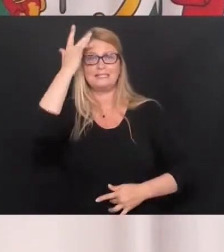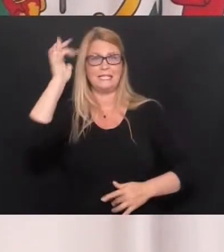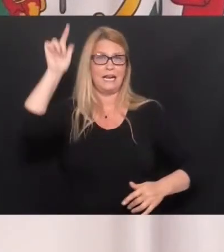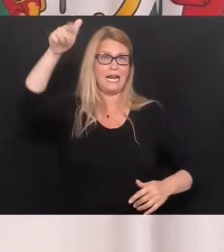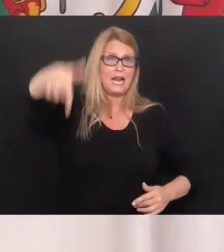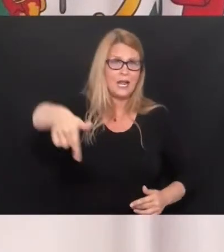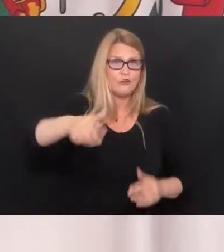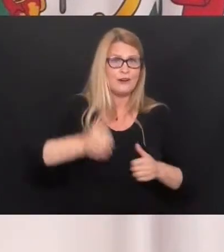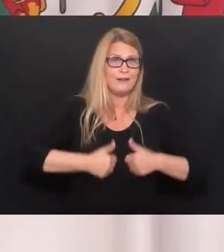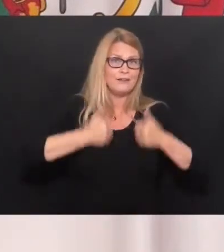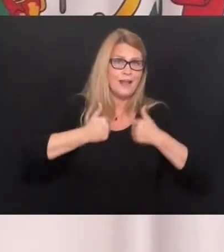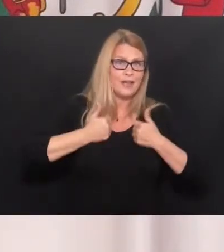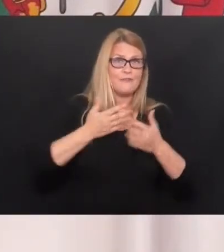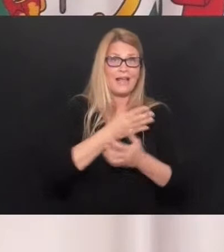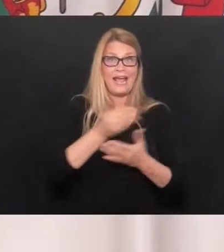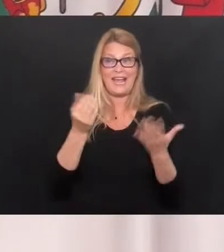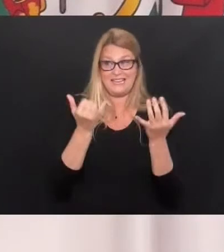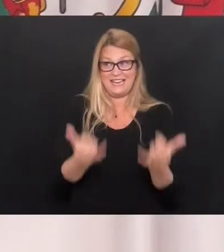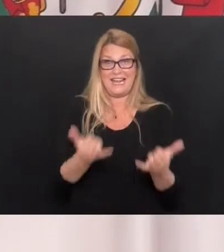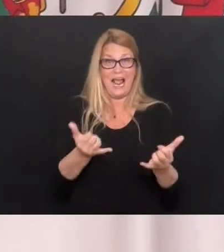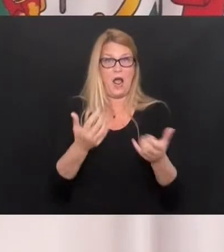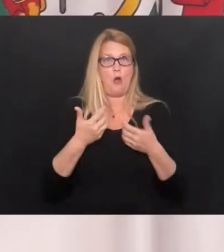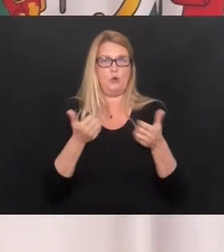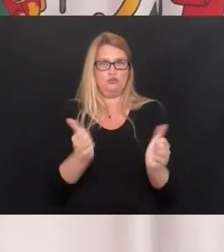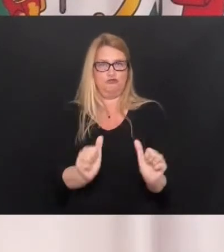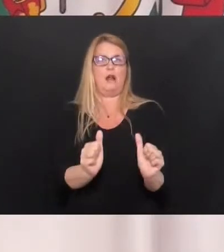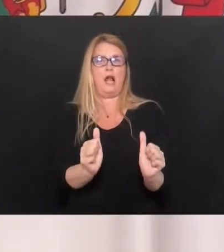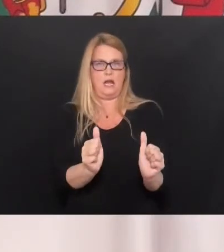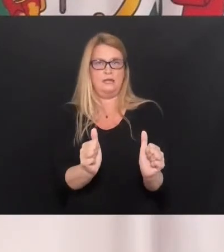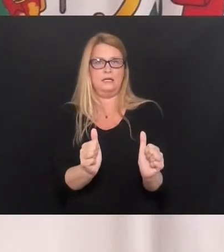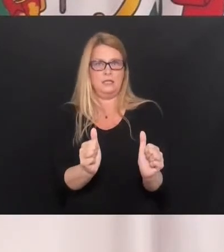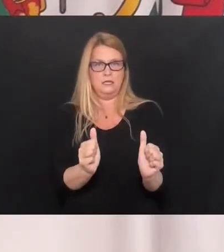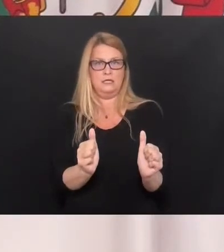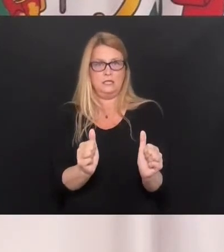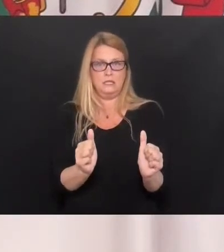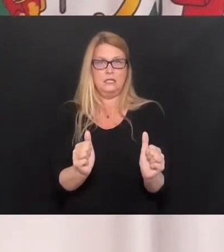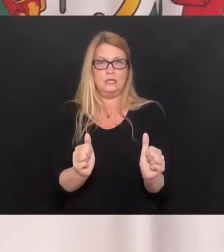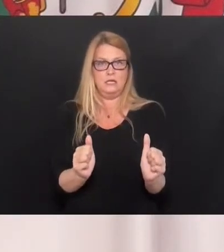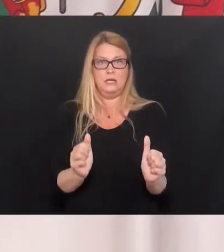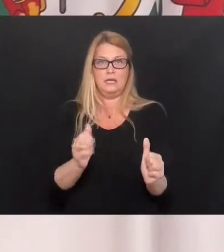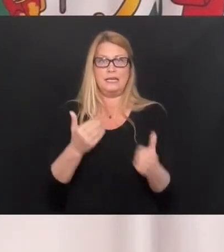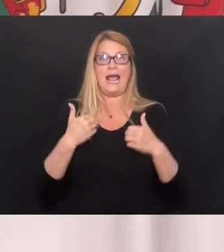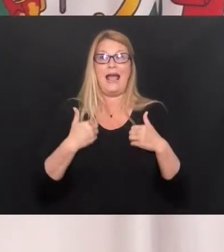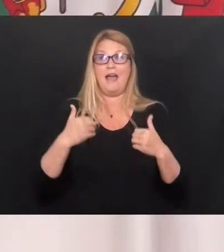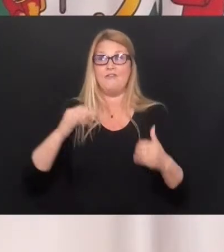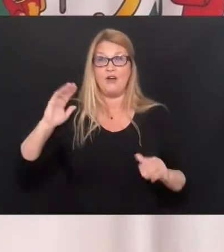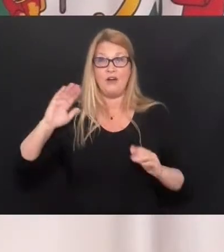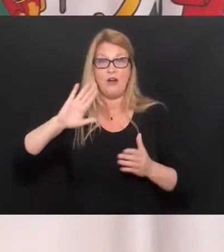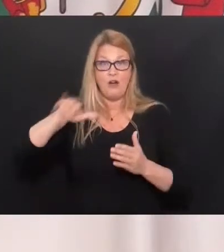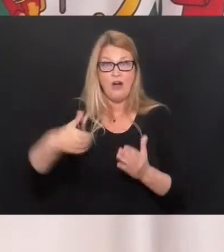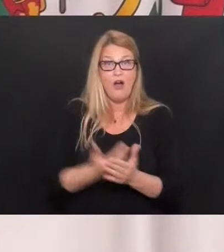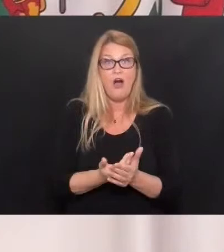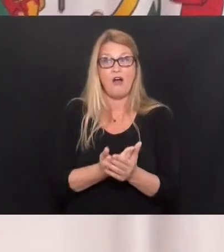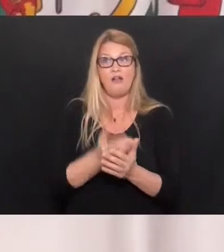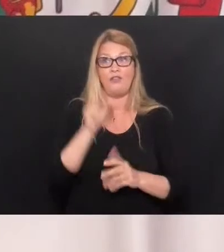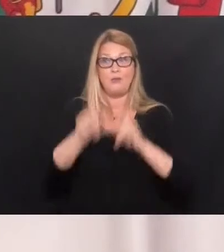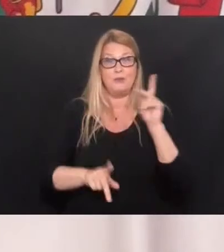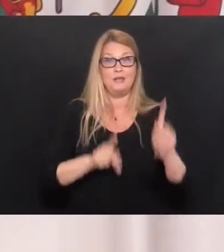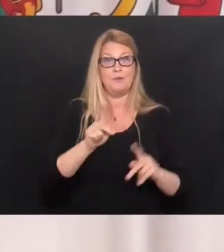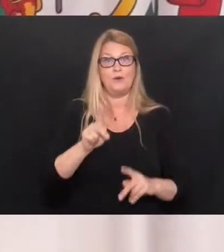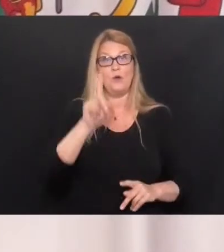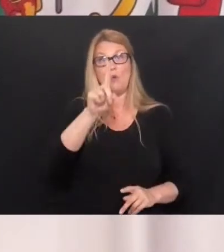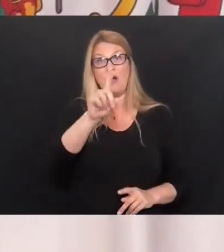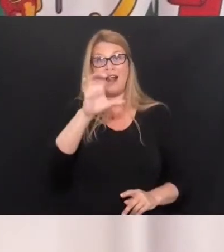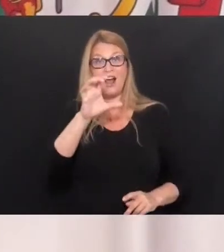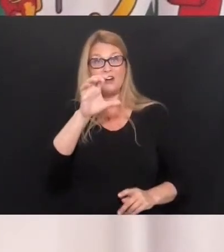And the other thing we're doing is we're trying to get every single one of them a U.S. savings bond, a